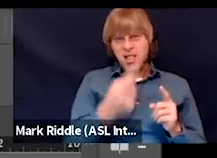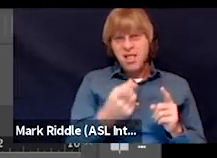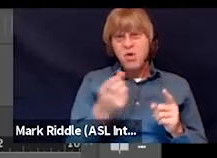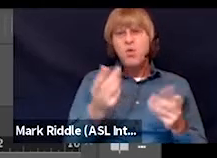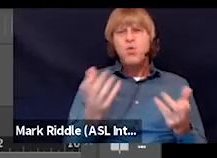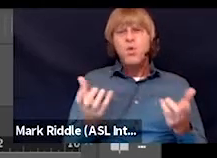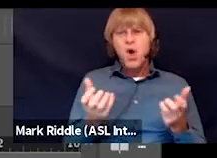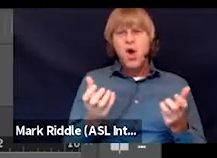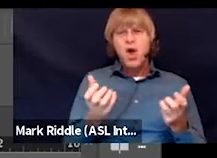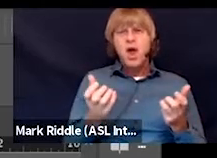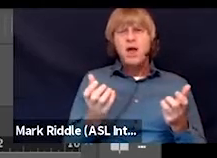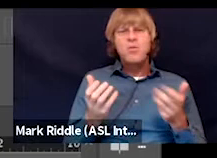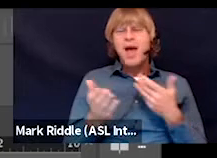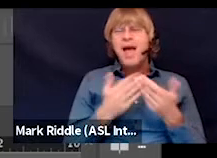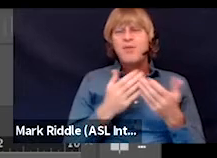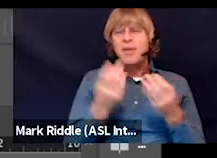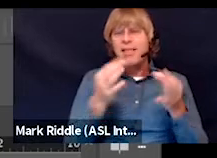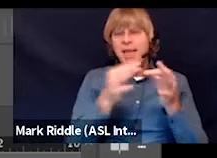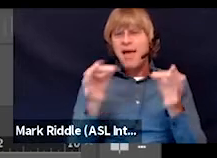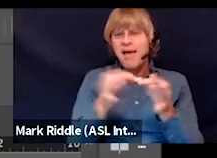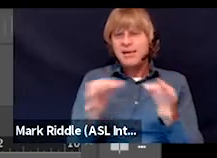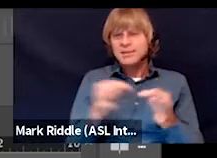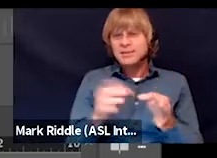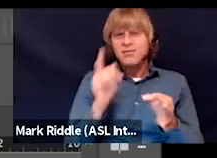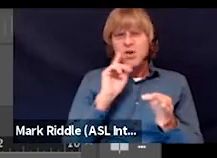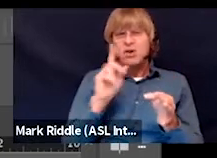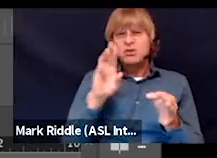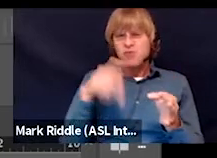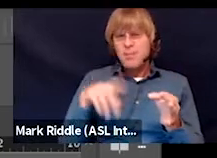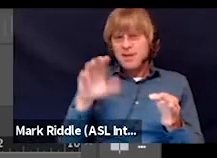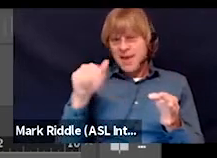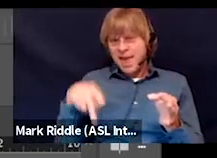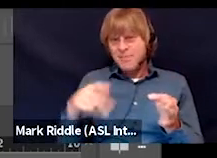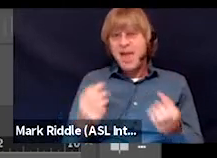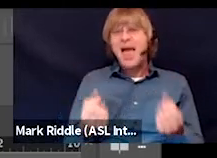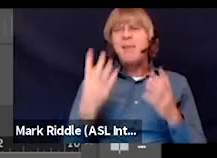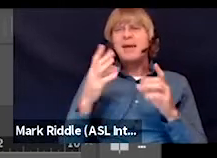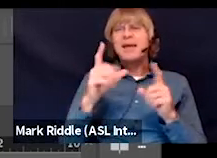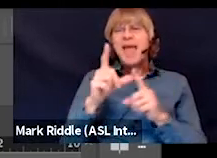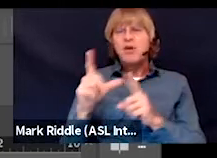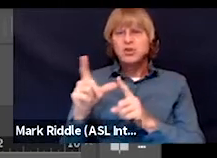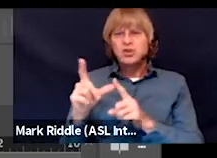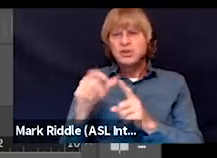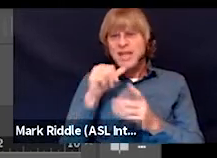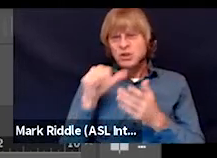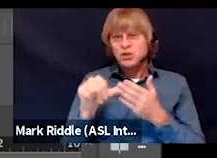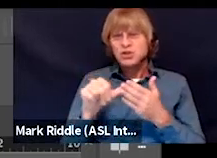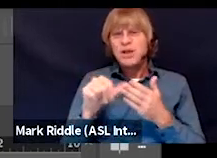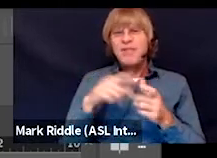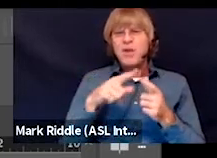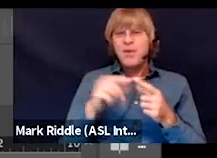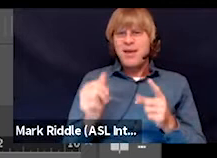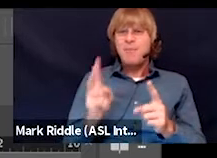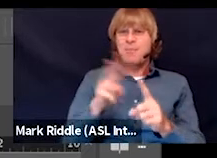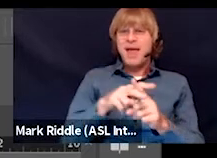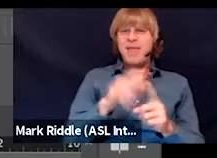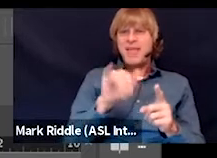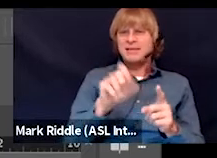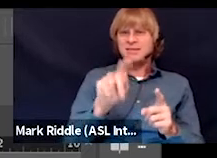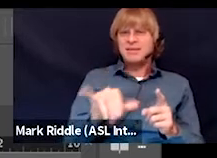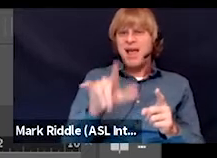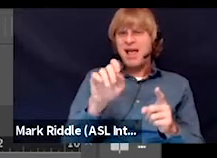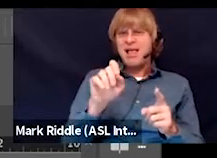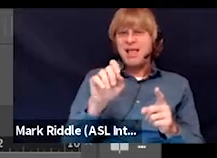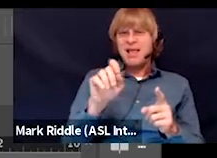want however many lines for your drop cap, how many characters, and then you can apply a character style. So